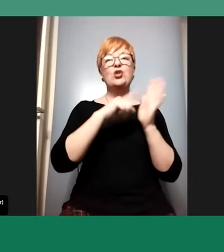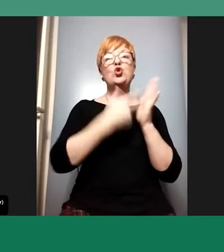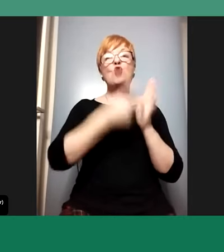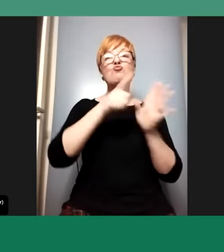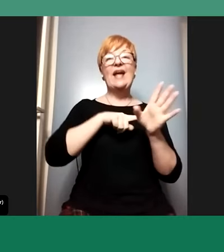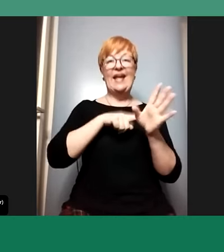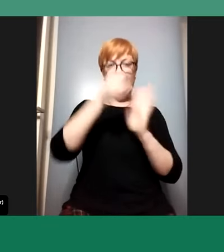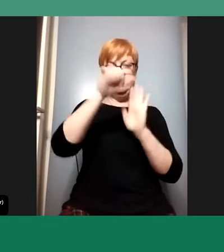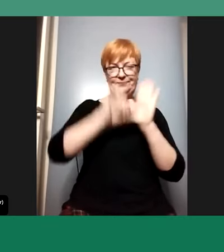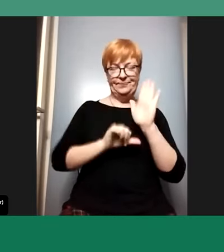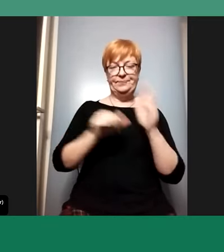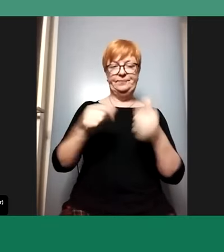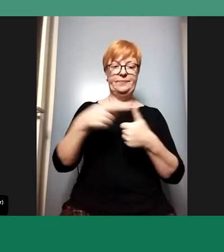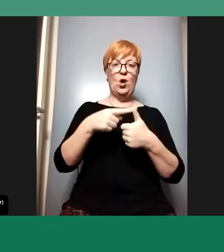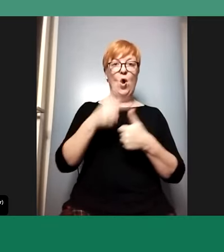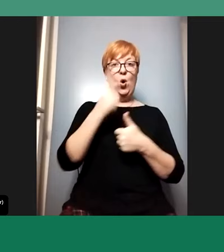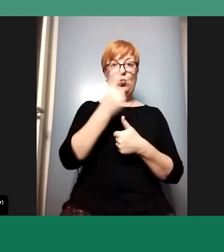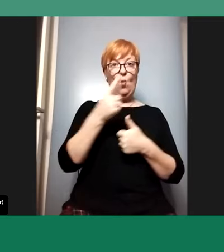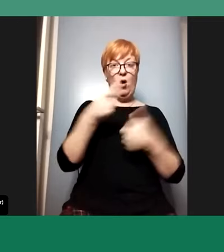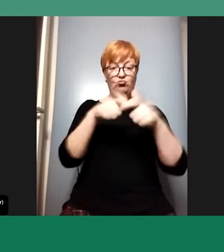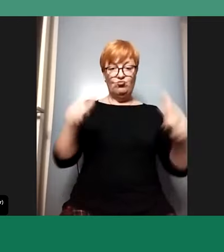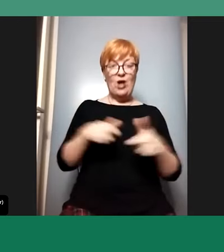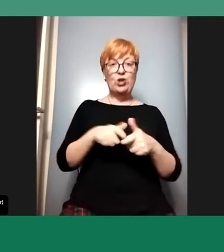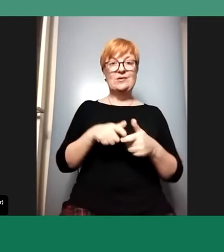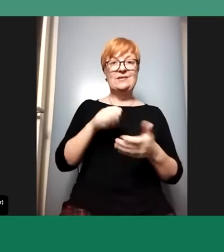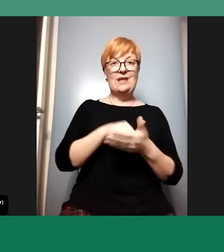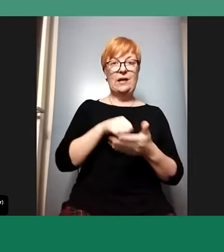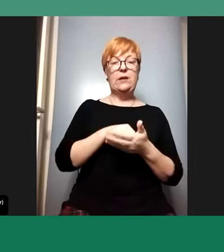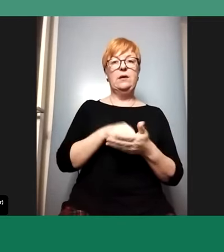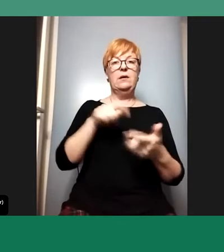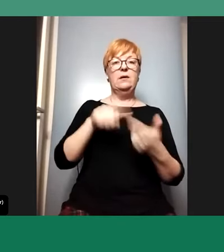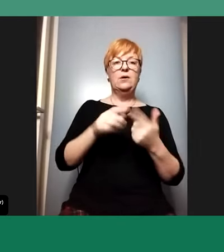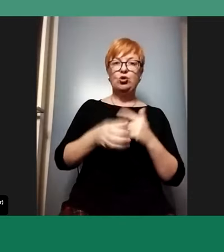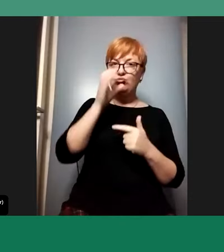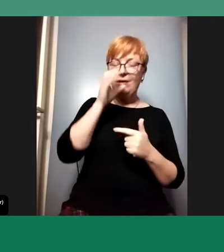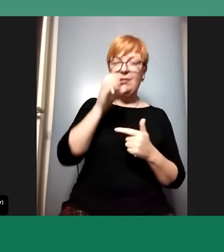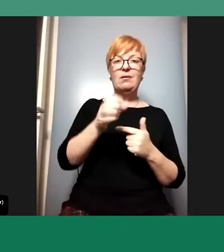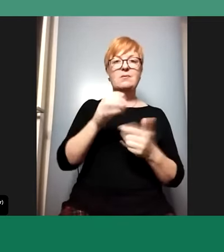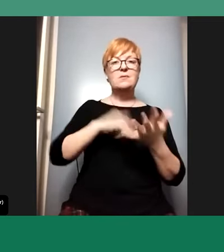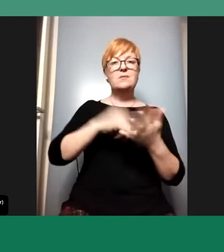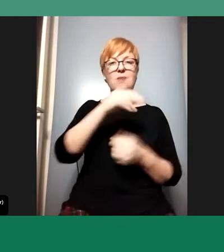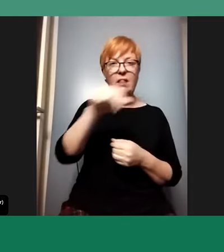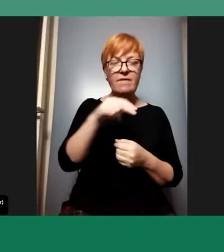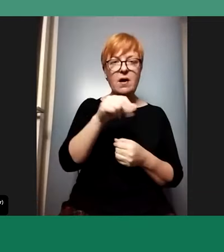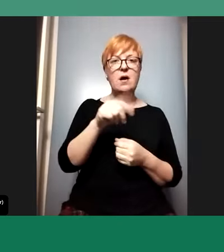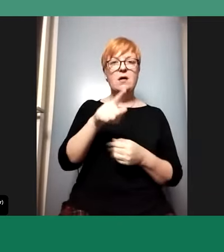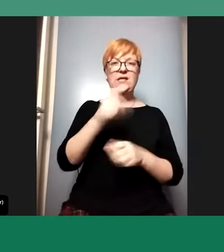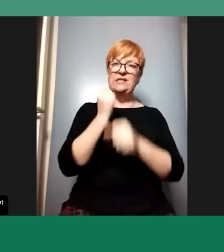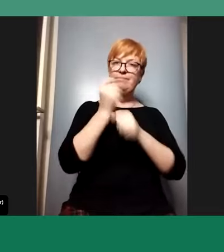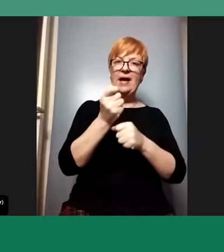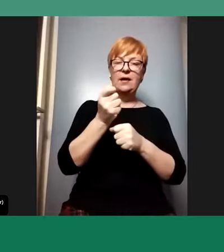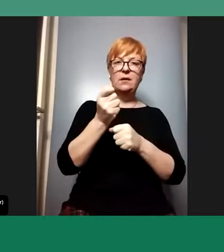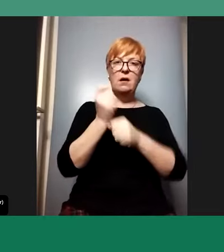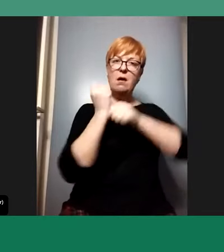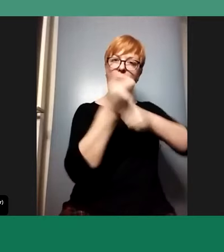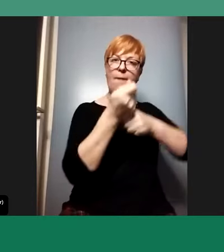One ration tin to be drunk till sulfur dreg, one spiked trench club, jujube, a